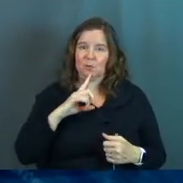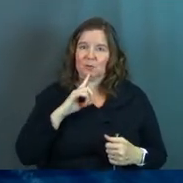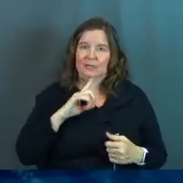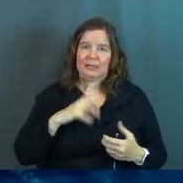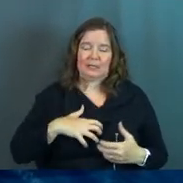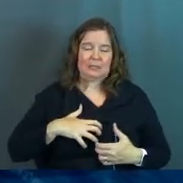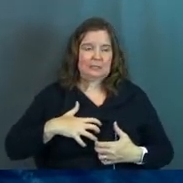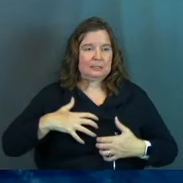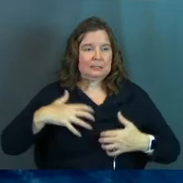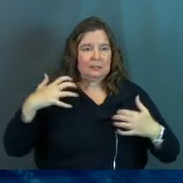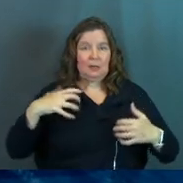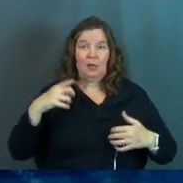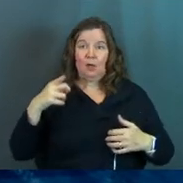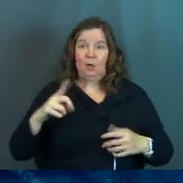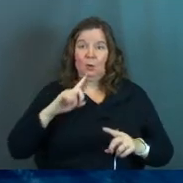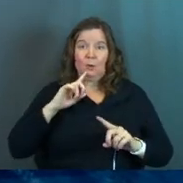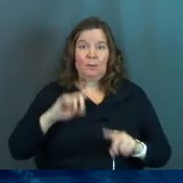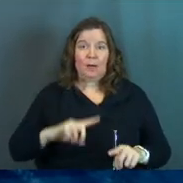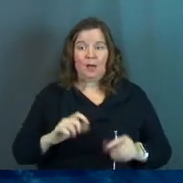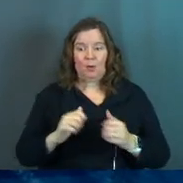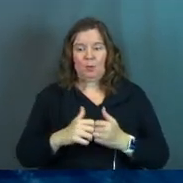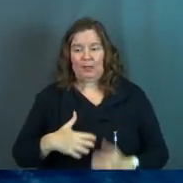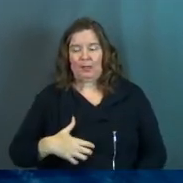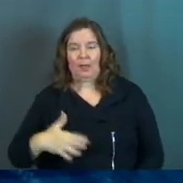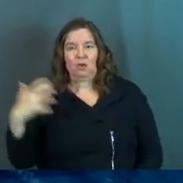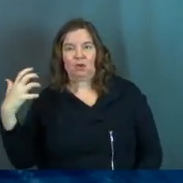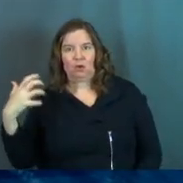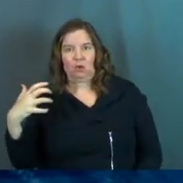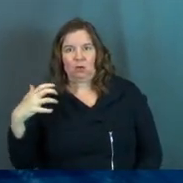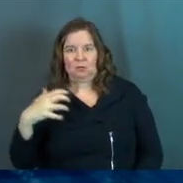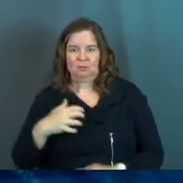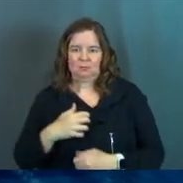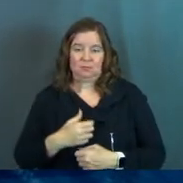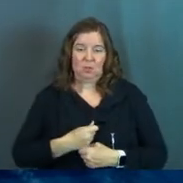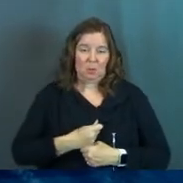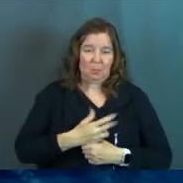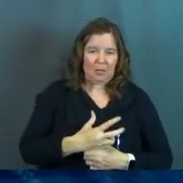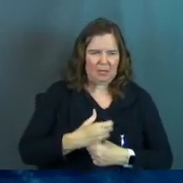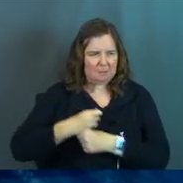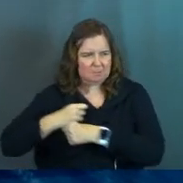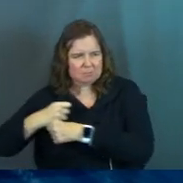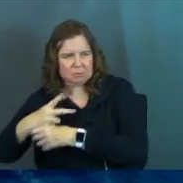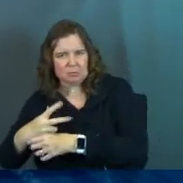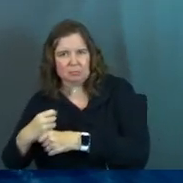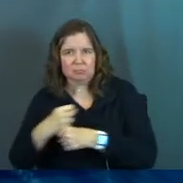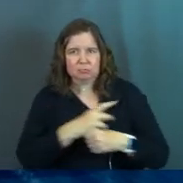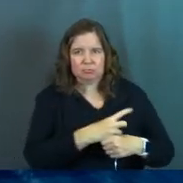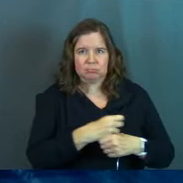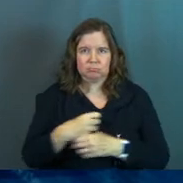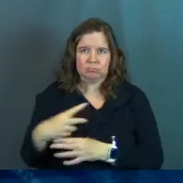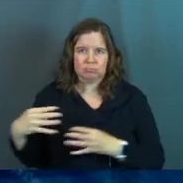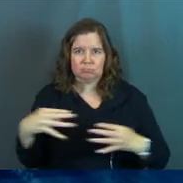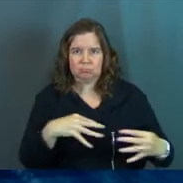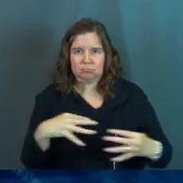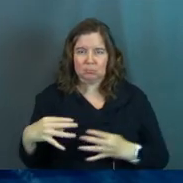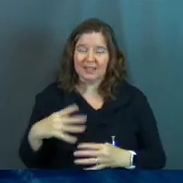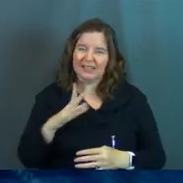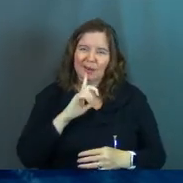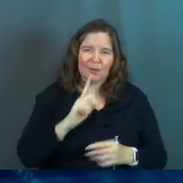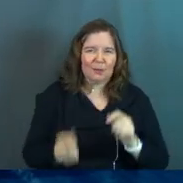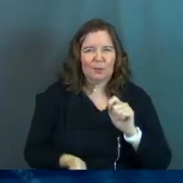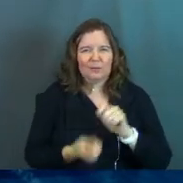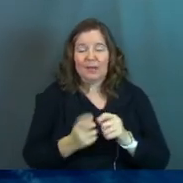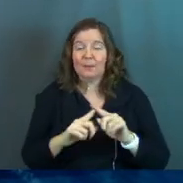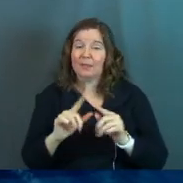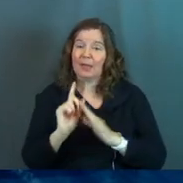really angry, and then you respond with anger. And it's not necessarily revenge, but in